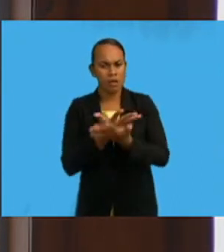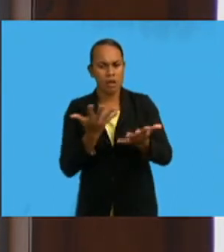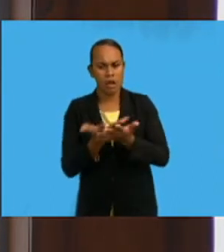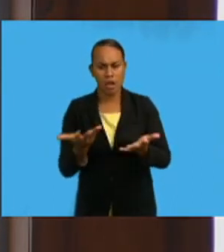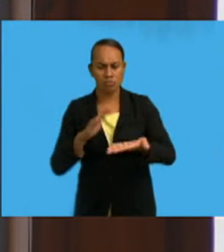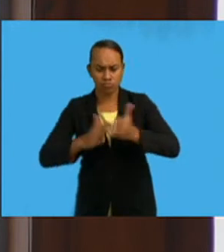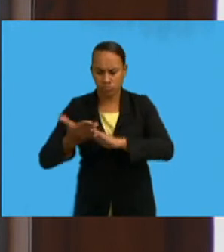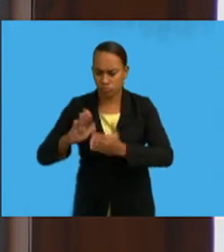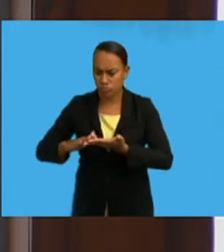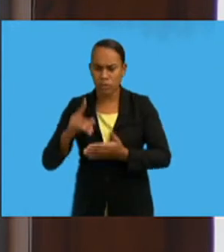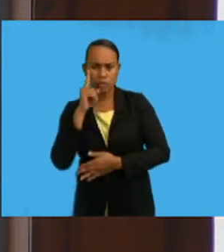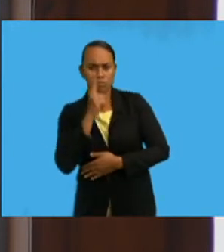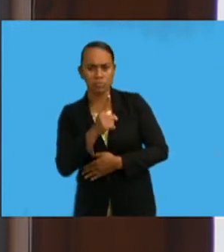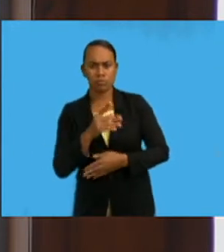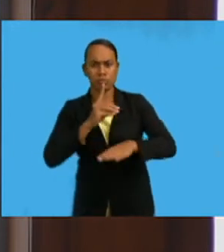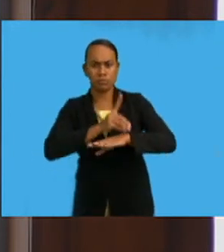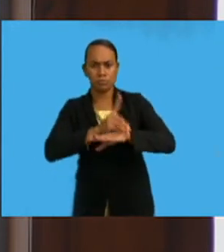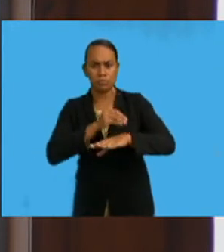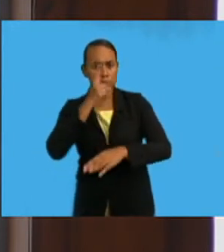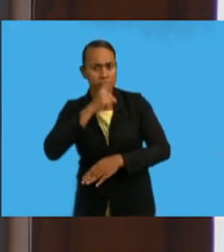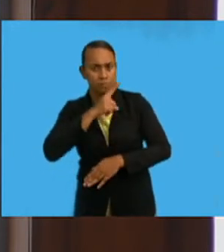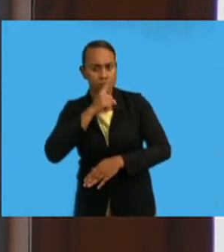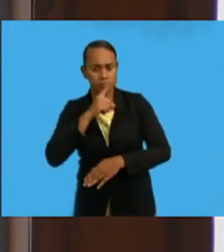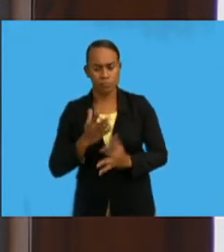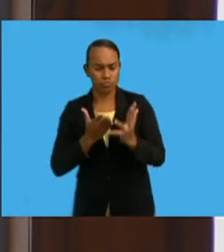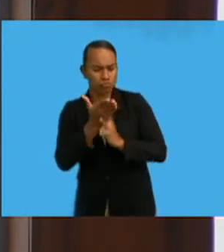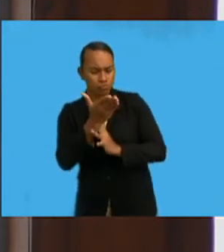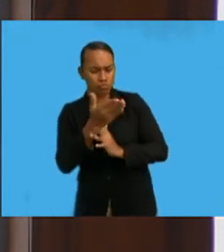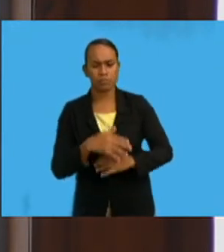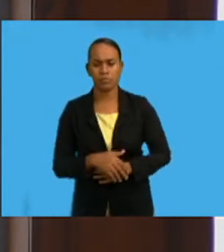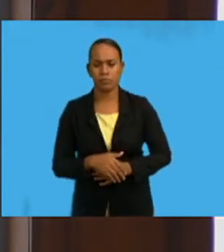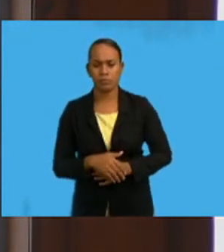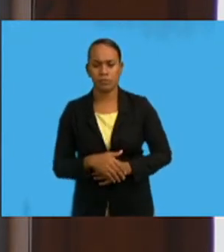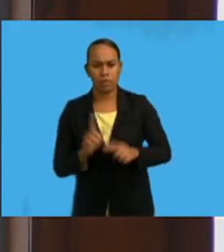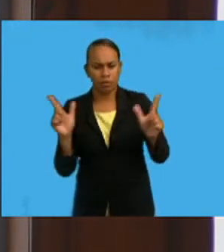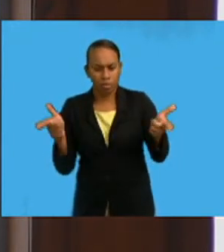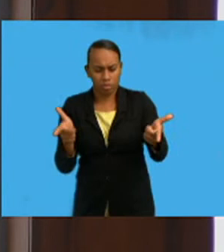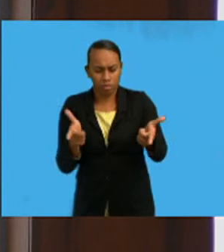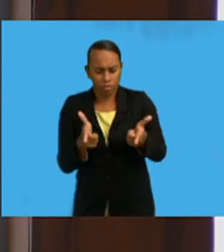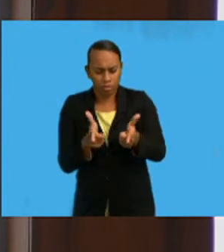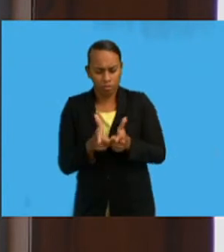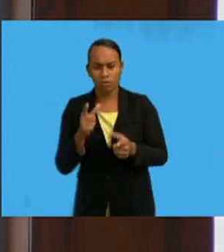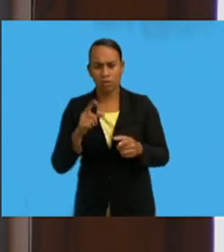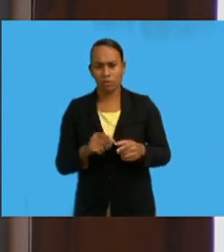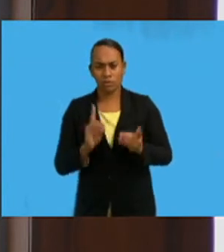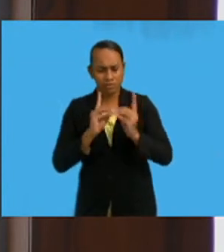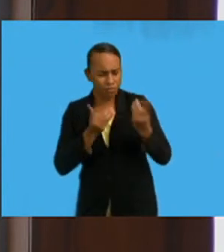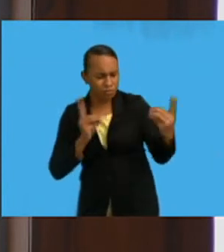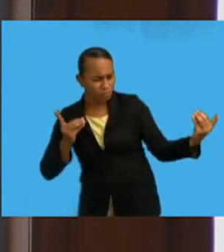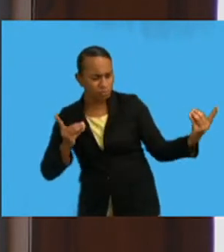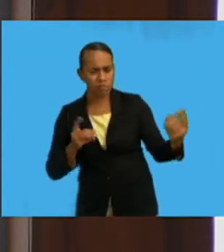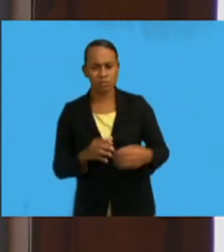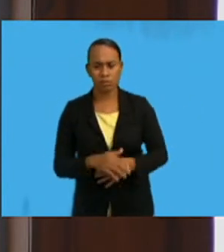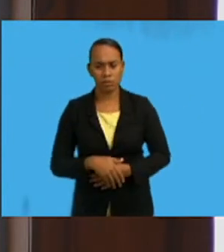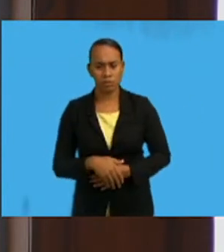people with disabilities through reducing stigma and discrimination. Through this new initiative, Madam Speaker, we hope